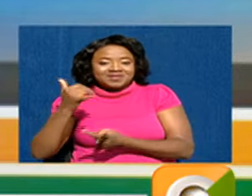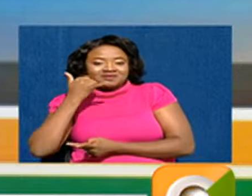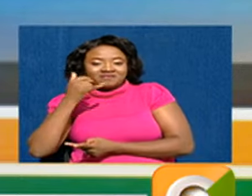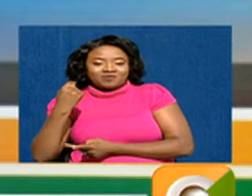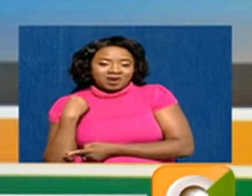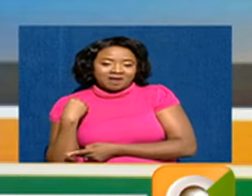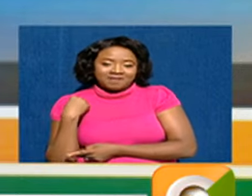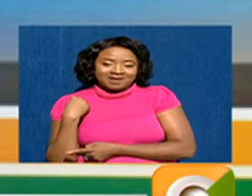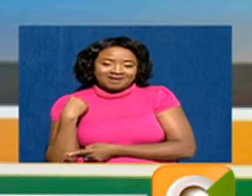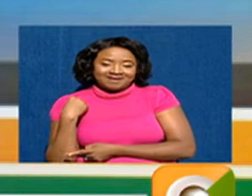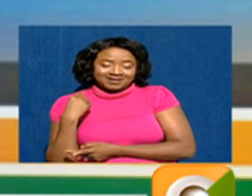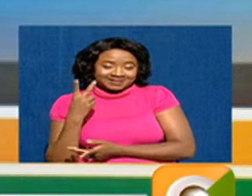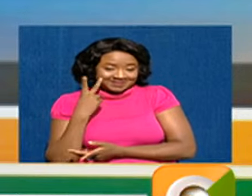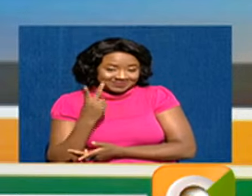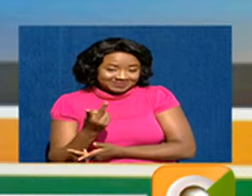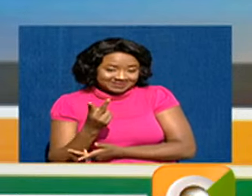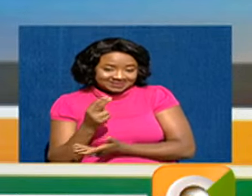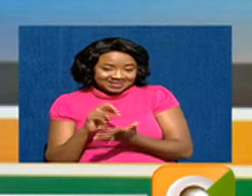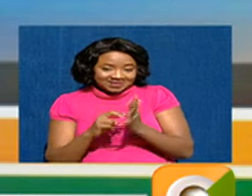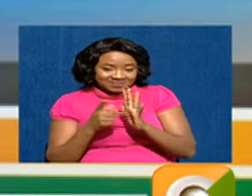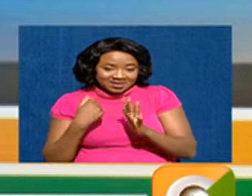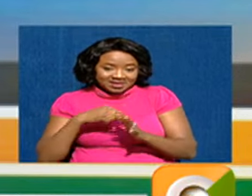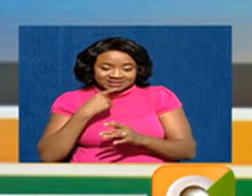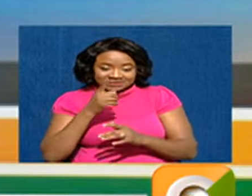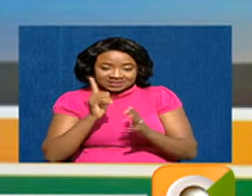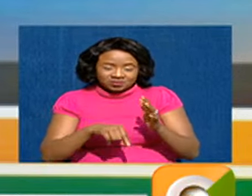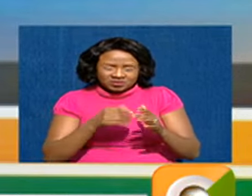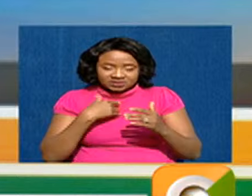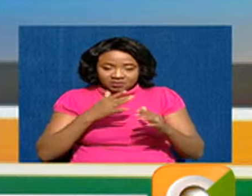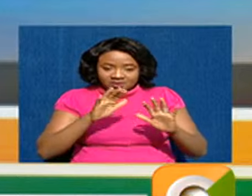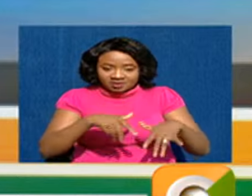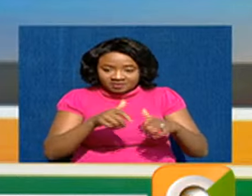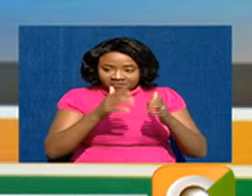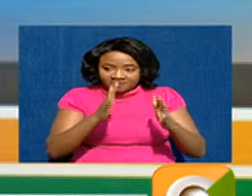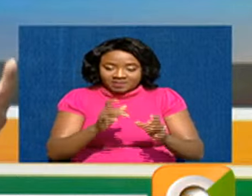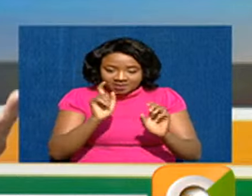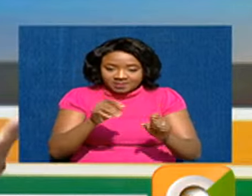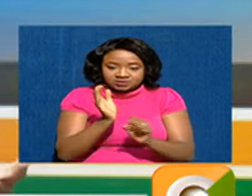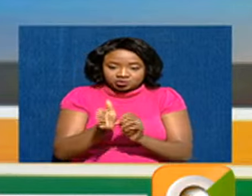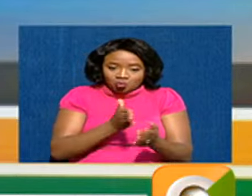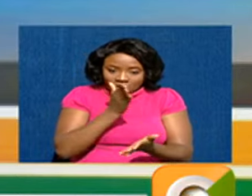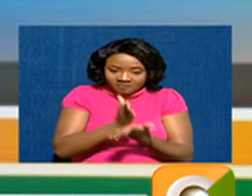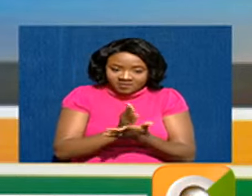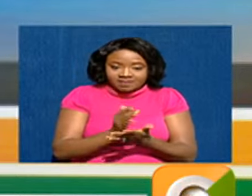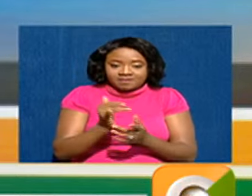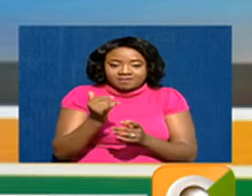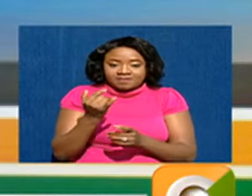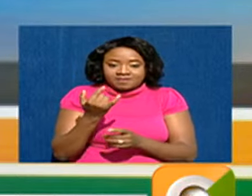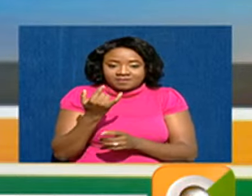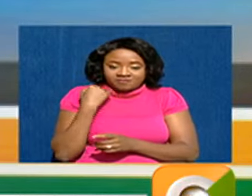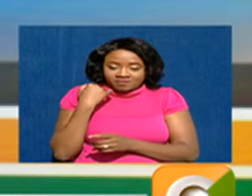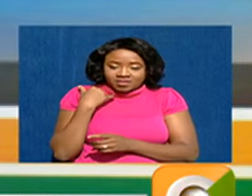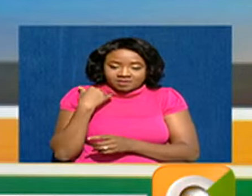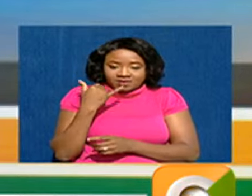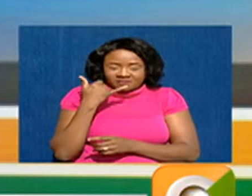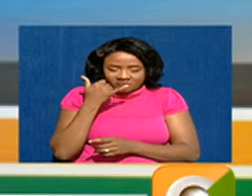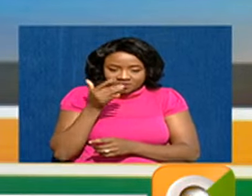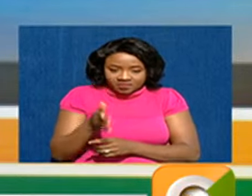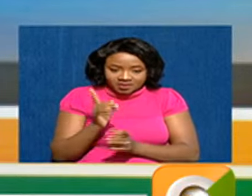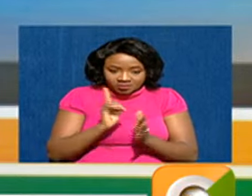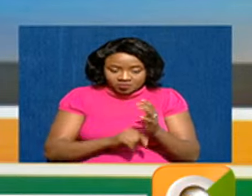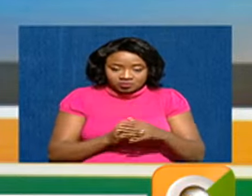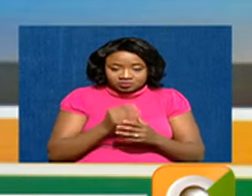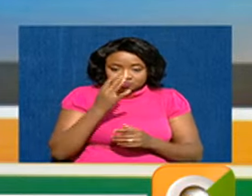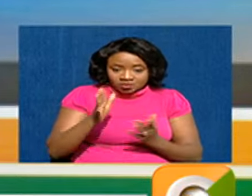OTP. So what you are telling our farmers is to ensure they don't just surrender their phone plus the card to strangers, because that would